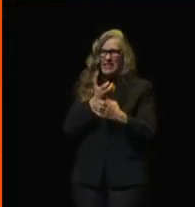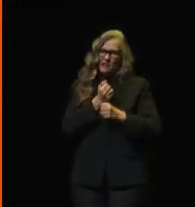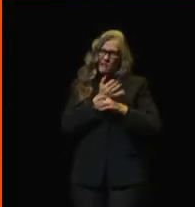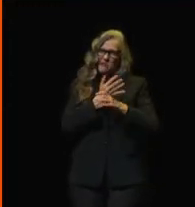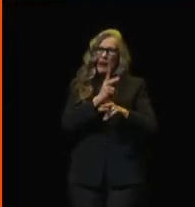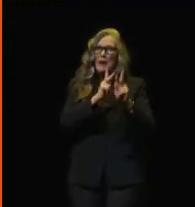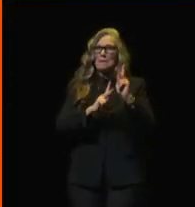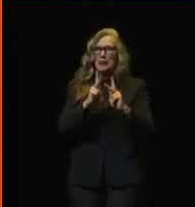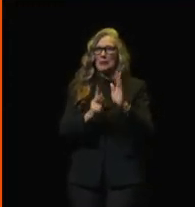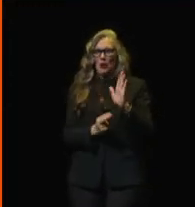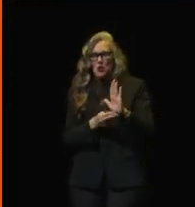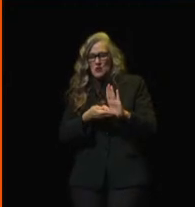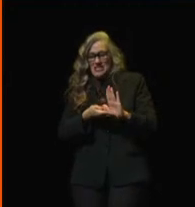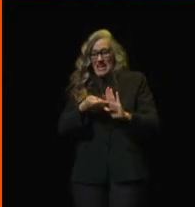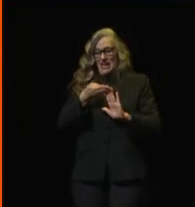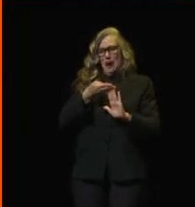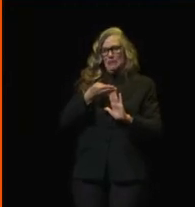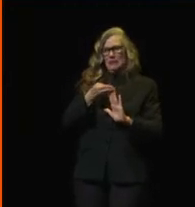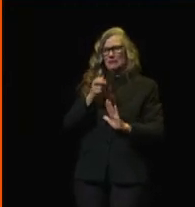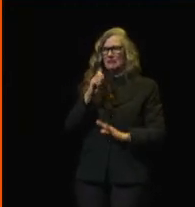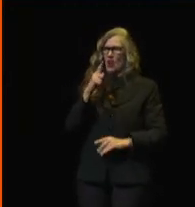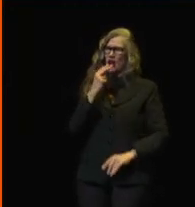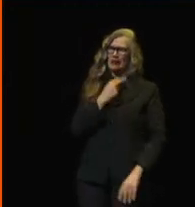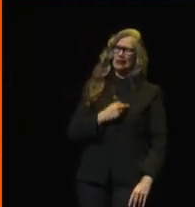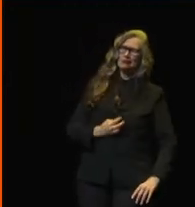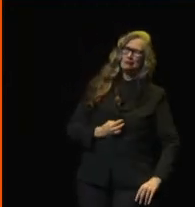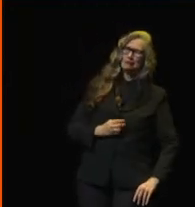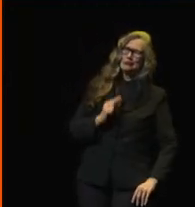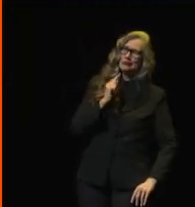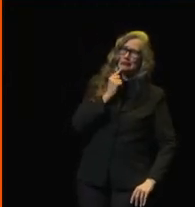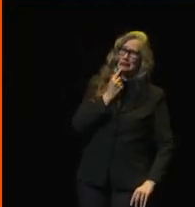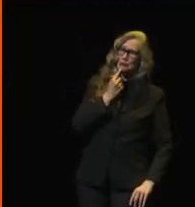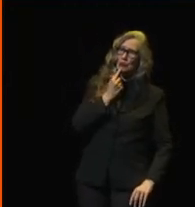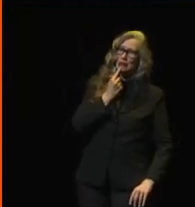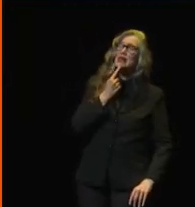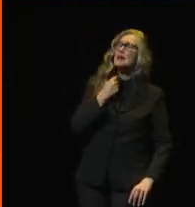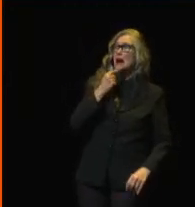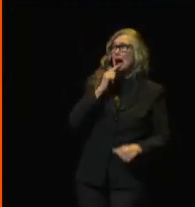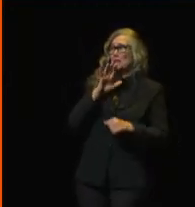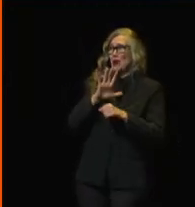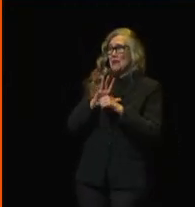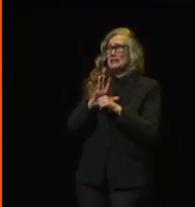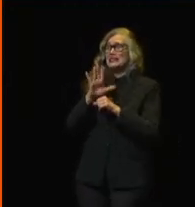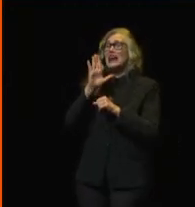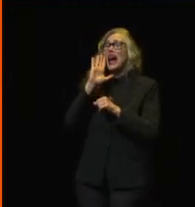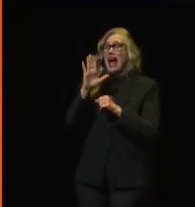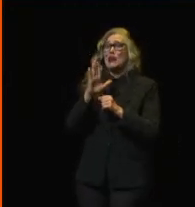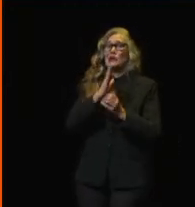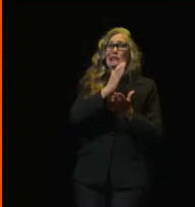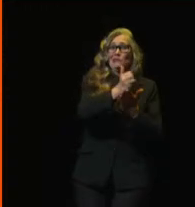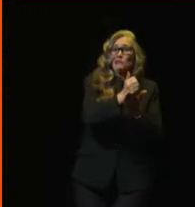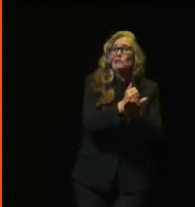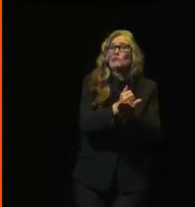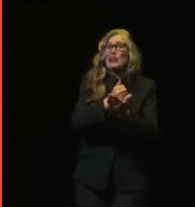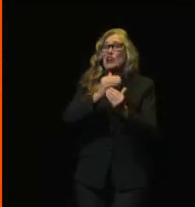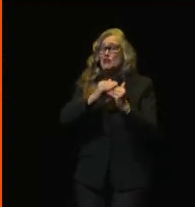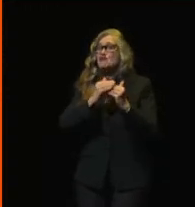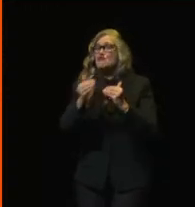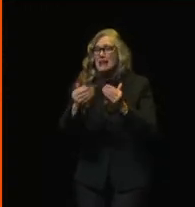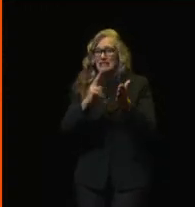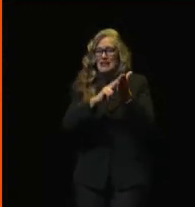Ady was a little disappointed, but he accepted my promise to help get the remaining signatures needed to move the